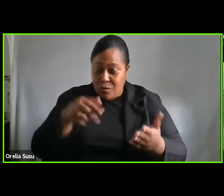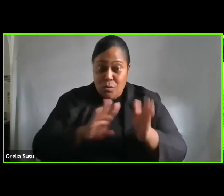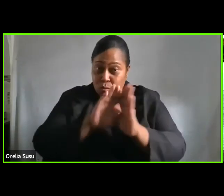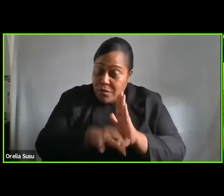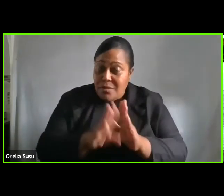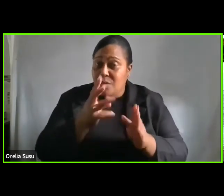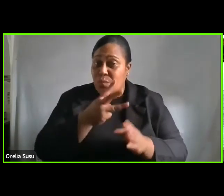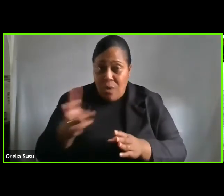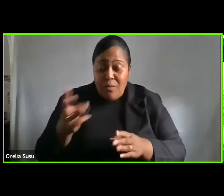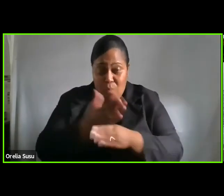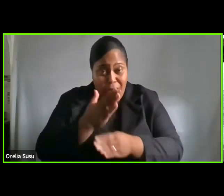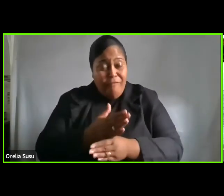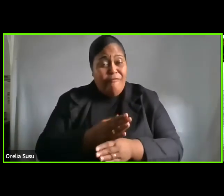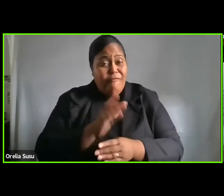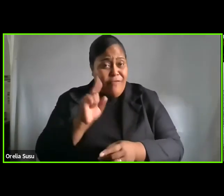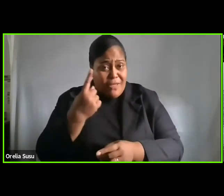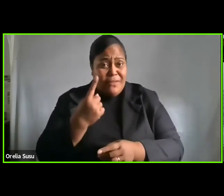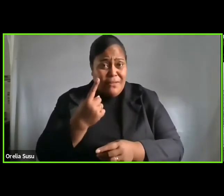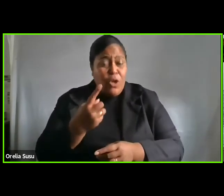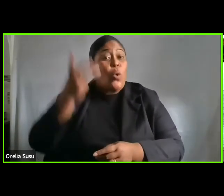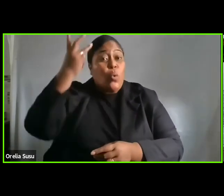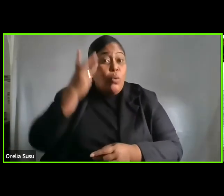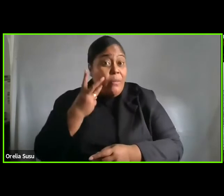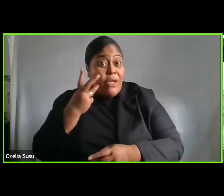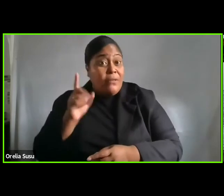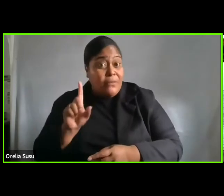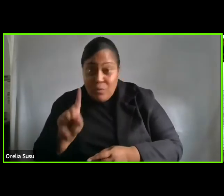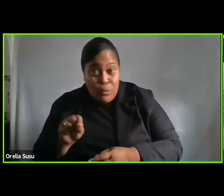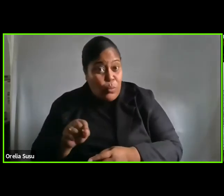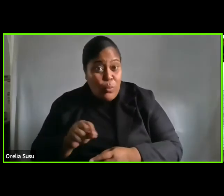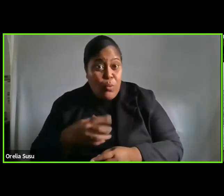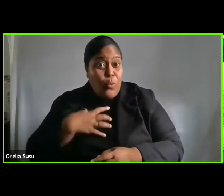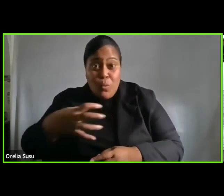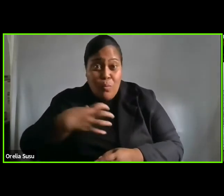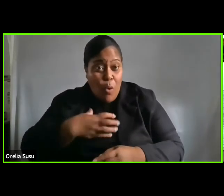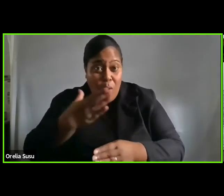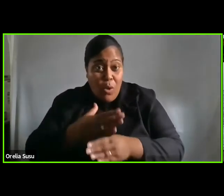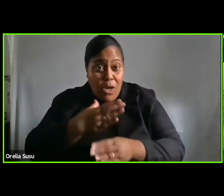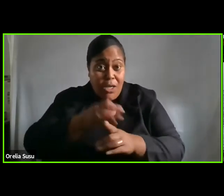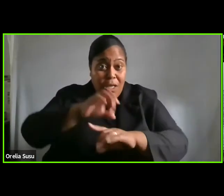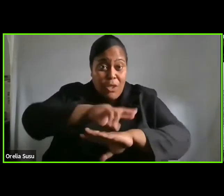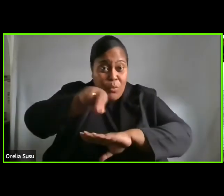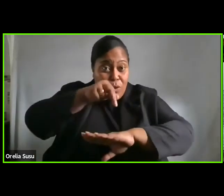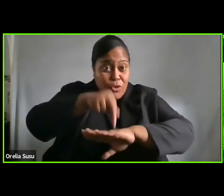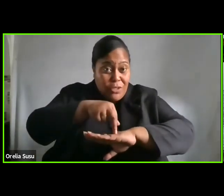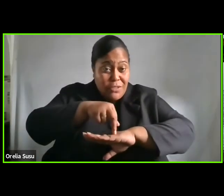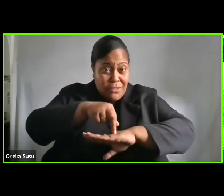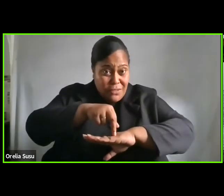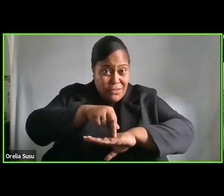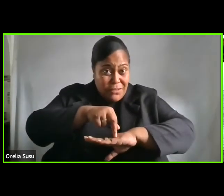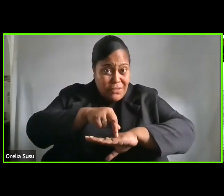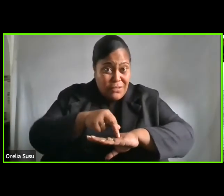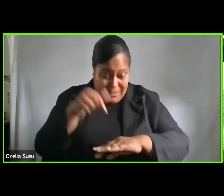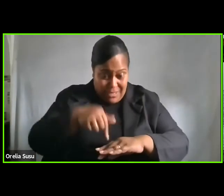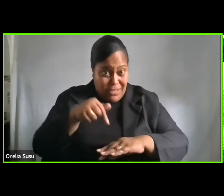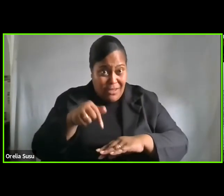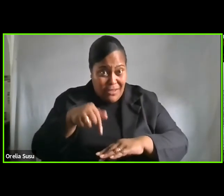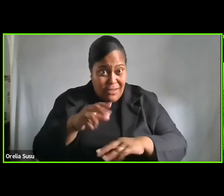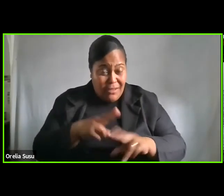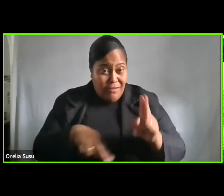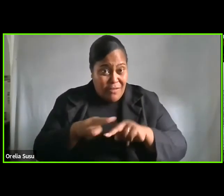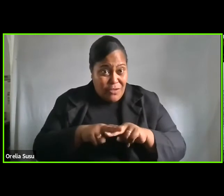fact that women do two to three times as much work around the region. Our work on unpaid care, domestic and communal